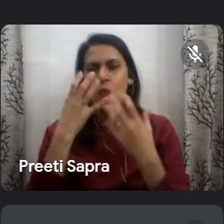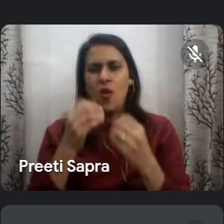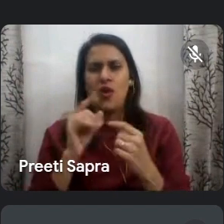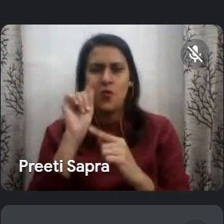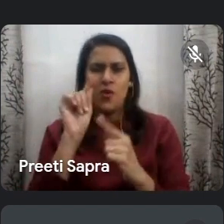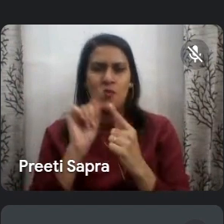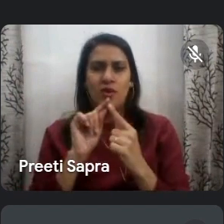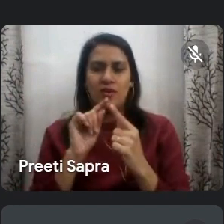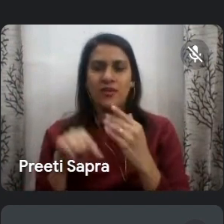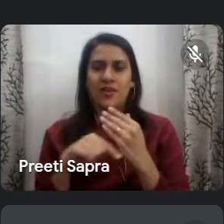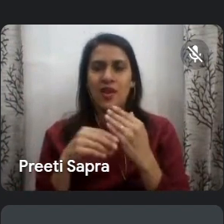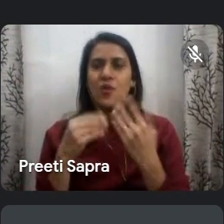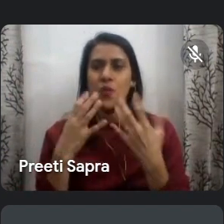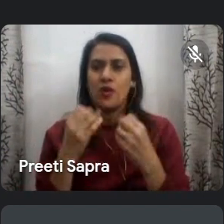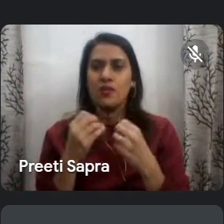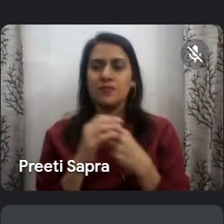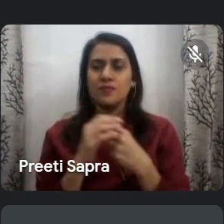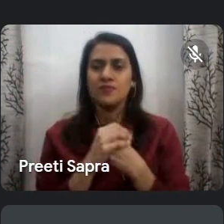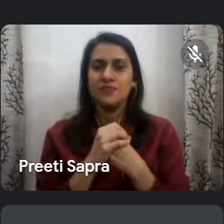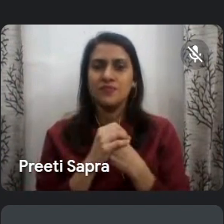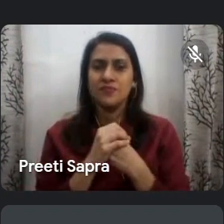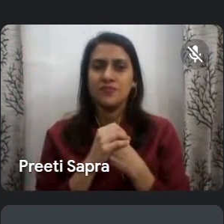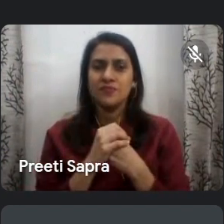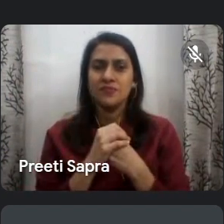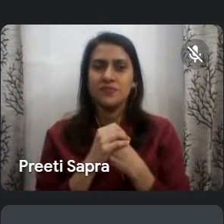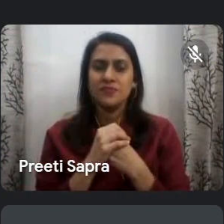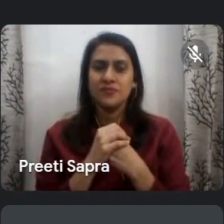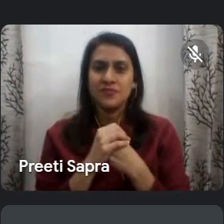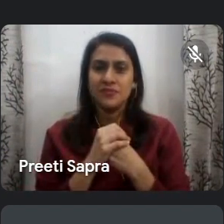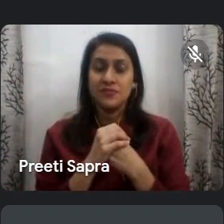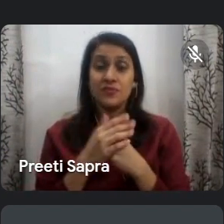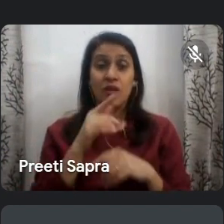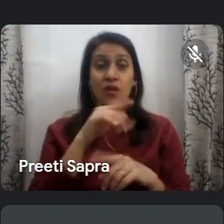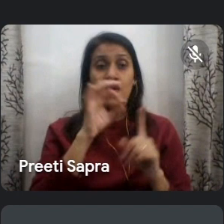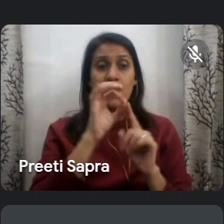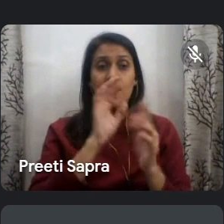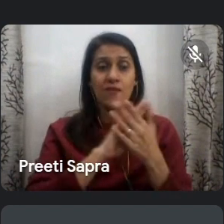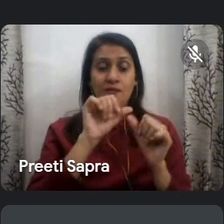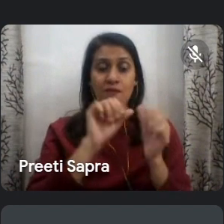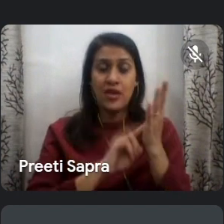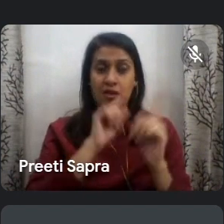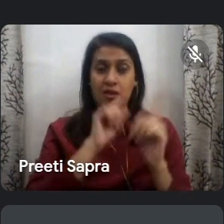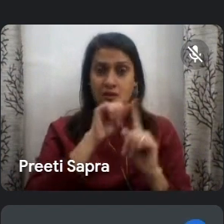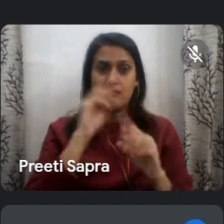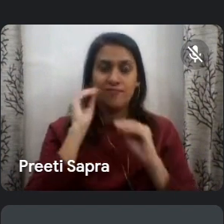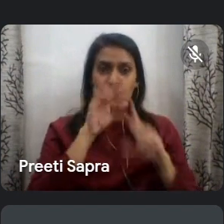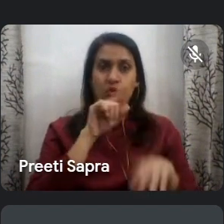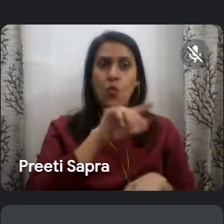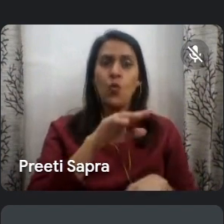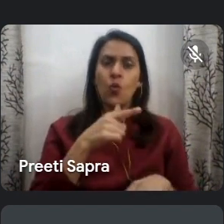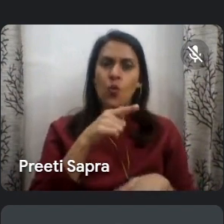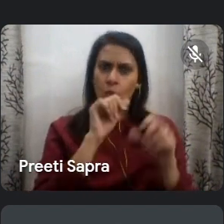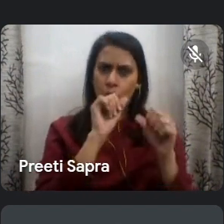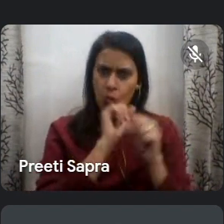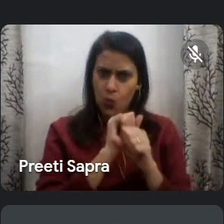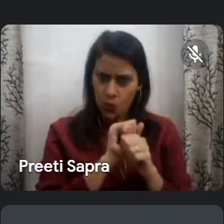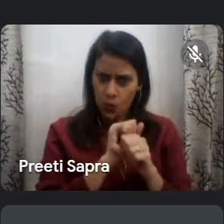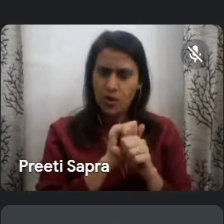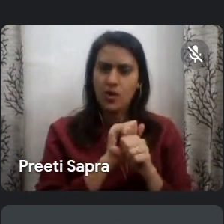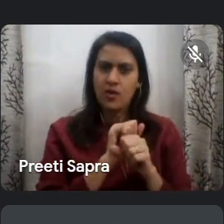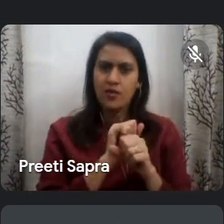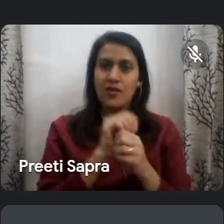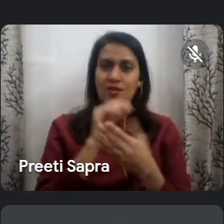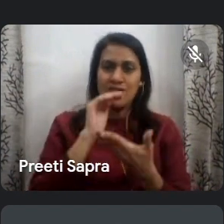Yeah. Mr. Funny, so while you're working with your child, or Yeah. whichever school is working with your